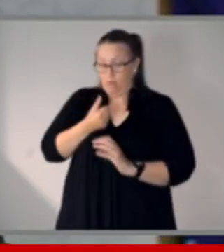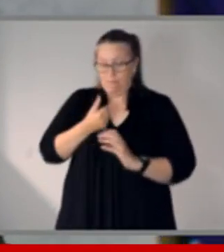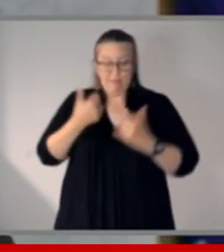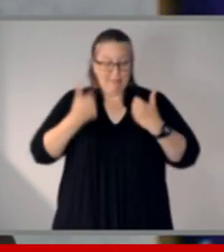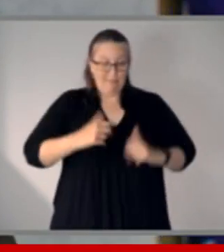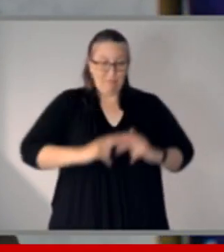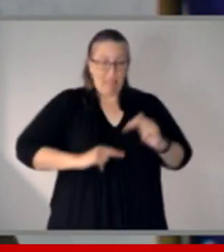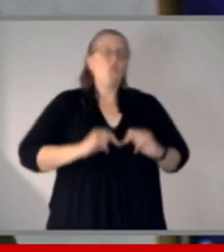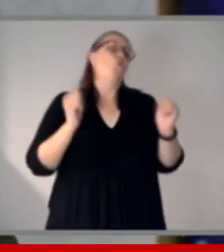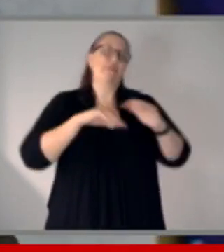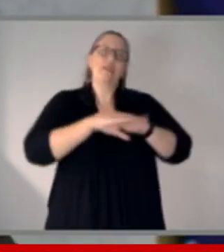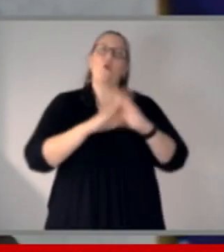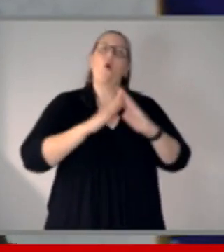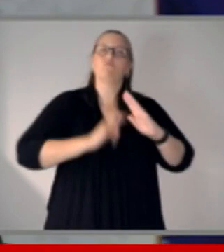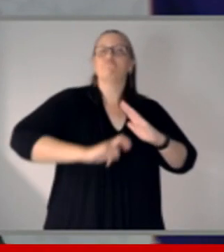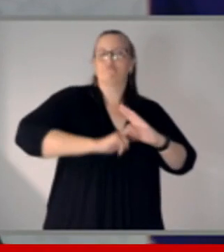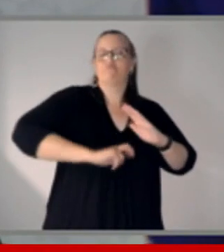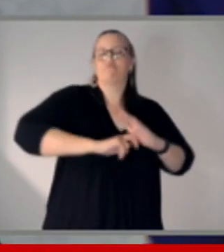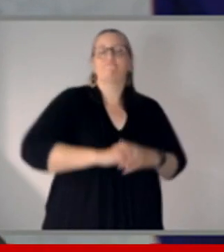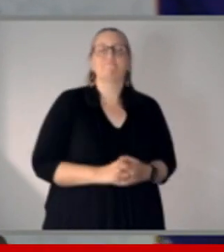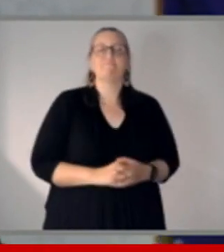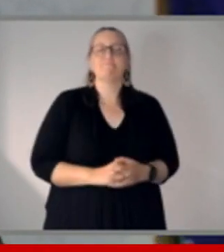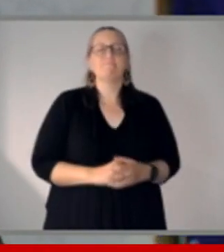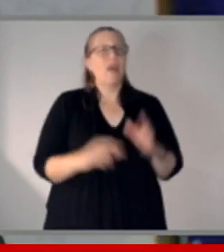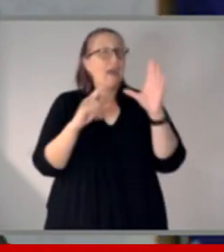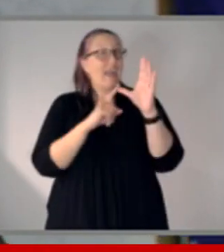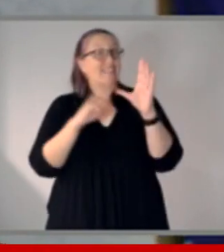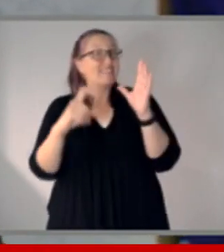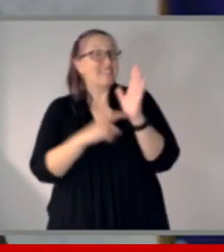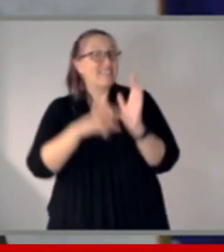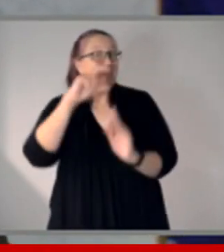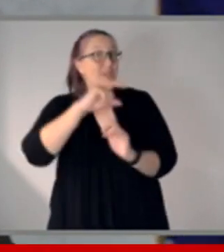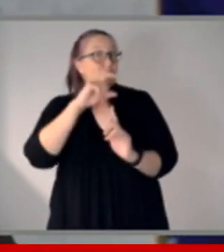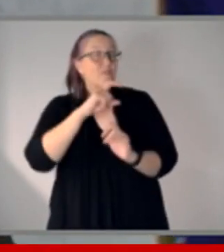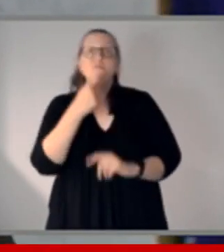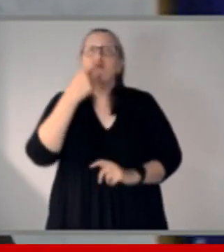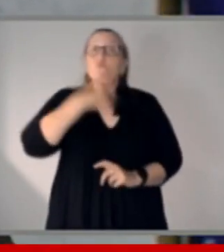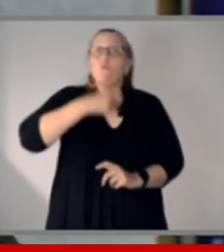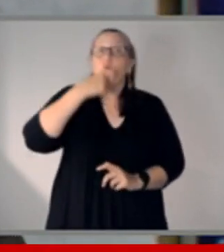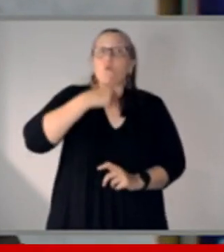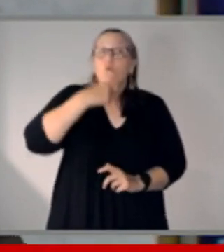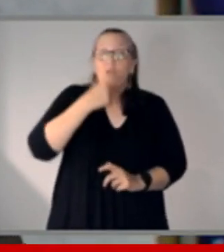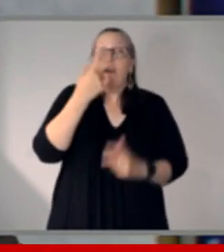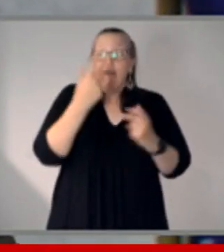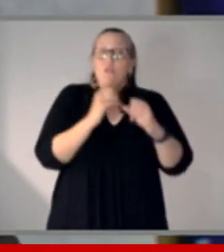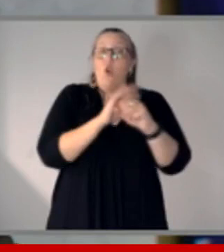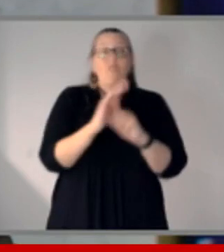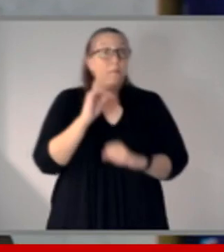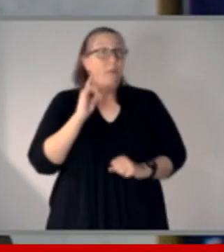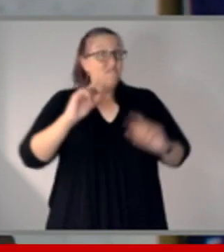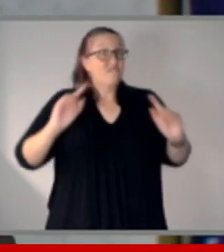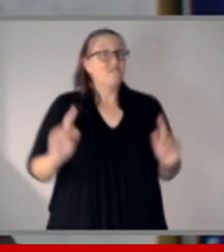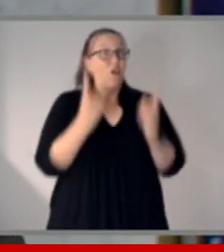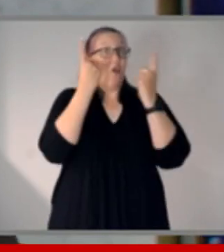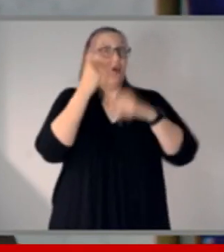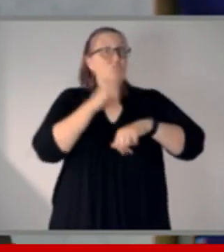ACT, we have very few cases at the moment, but this is the first time in the ACT we've had locally acquired cases for more